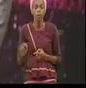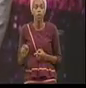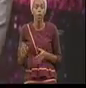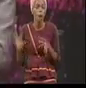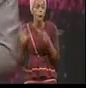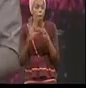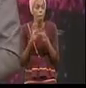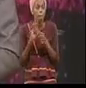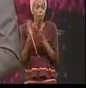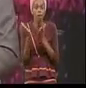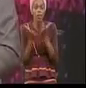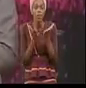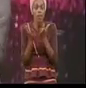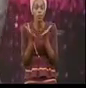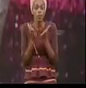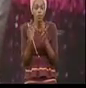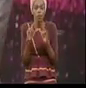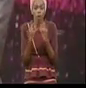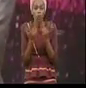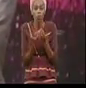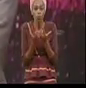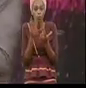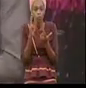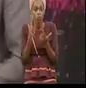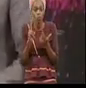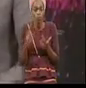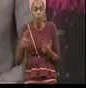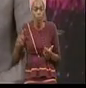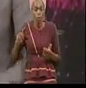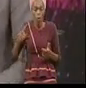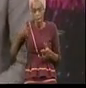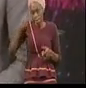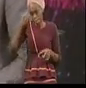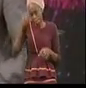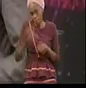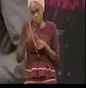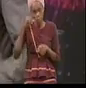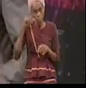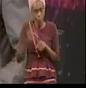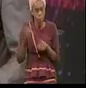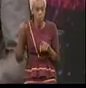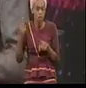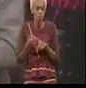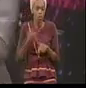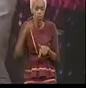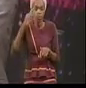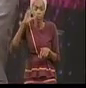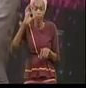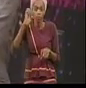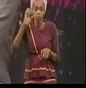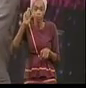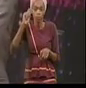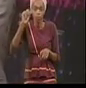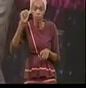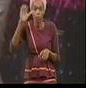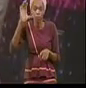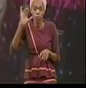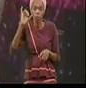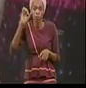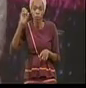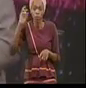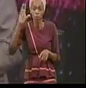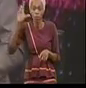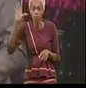2, which comprises of brethren from Festac, Isolo, Lagos Island,